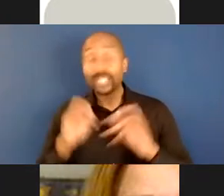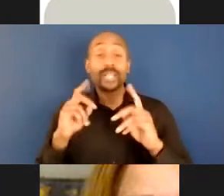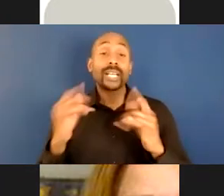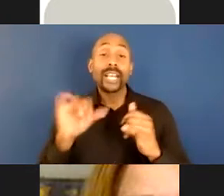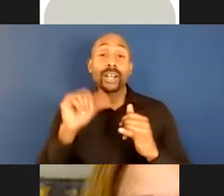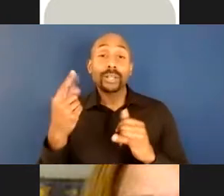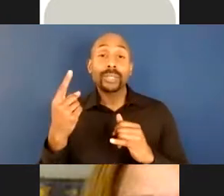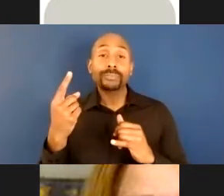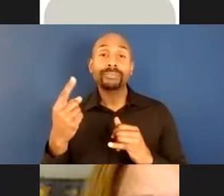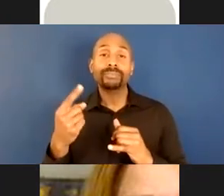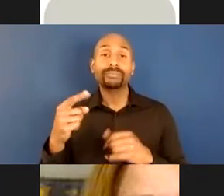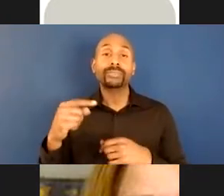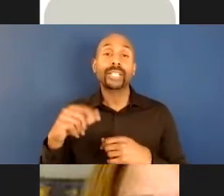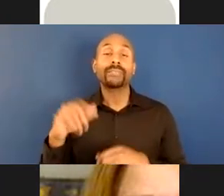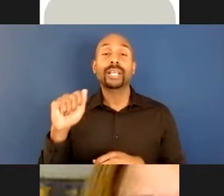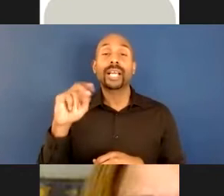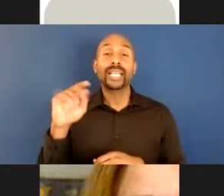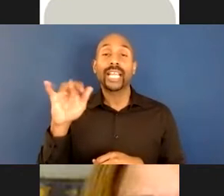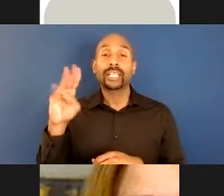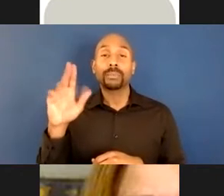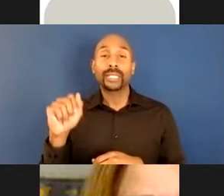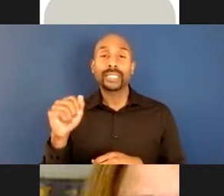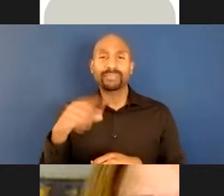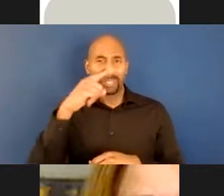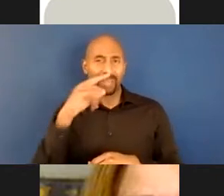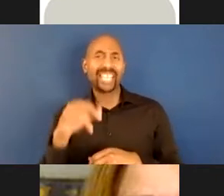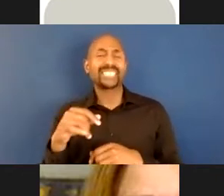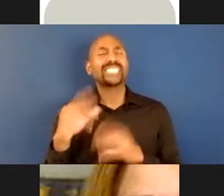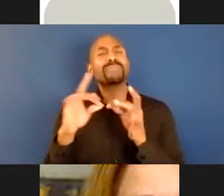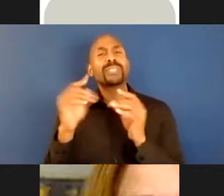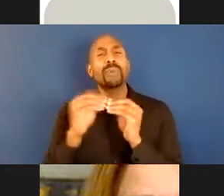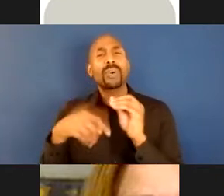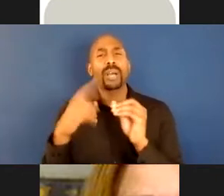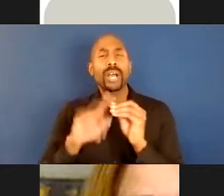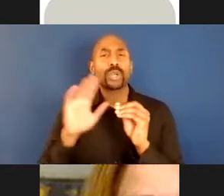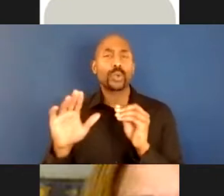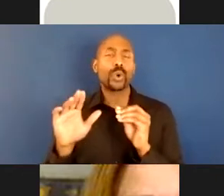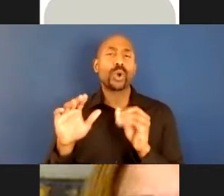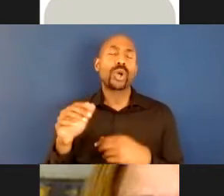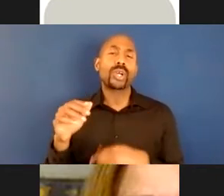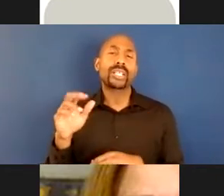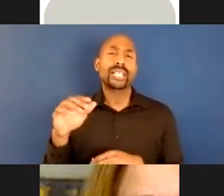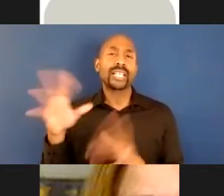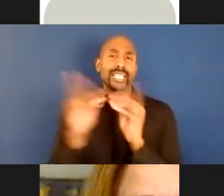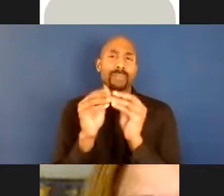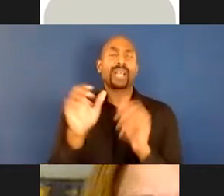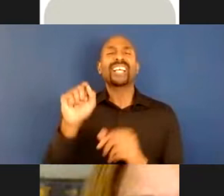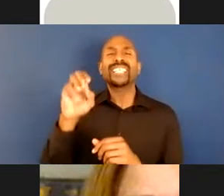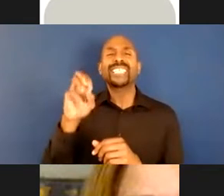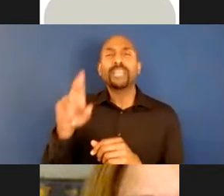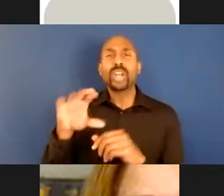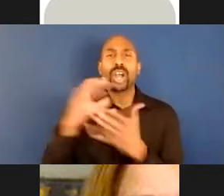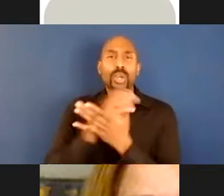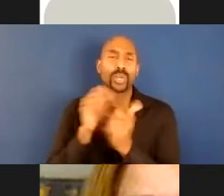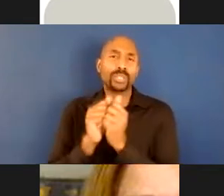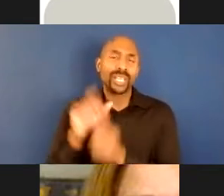experience in the race, gender, and social justice grad seminar with Dr. Watkins? And its impact on not only your intellectual and pedagogical practice,